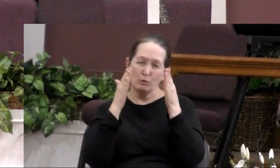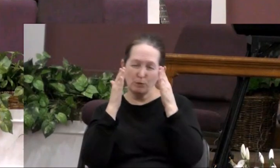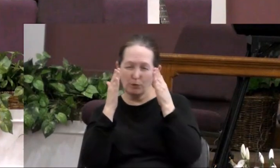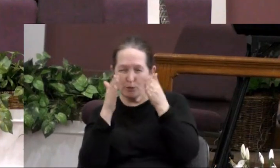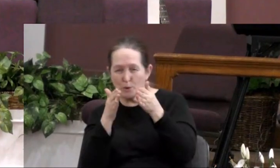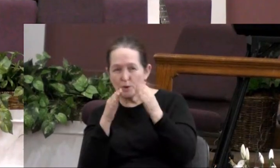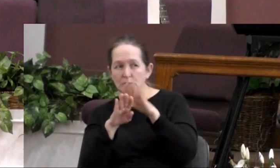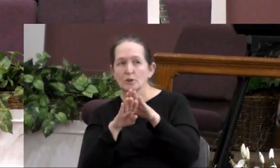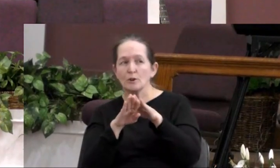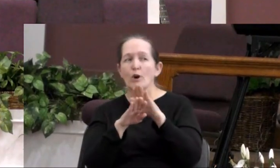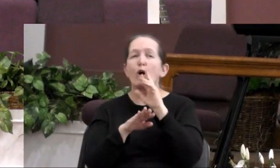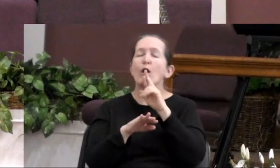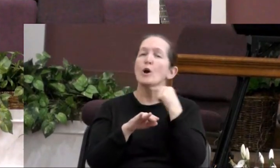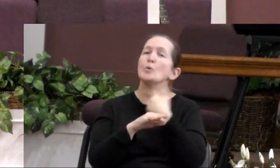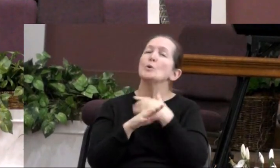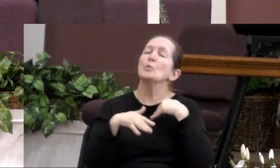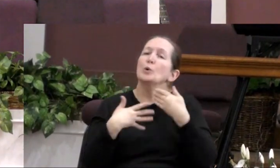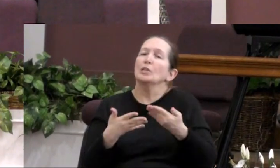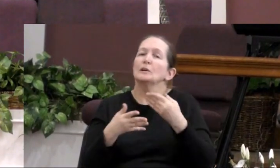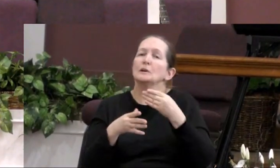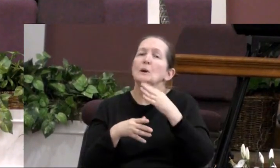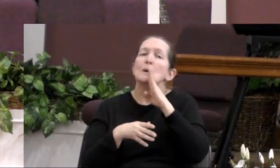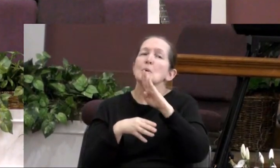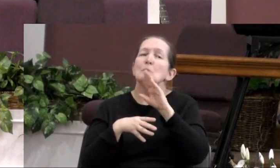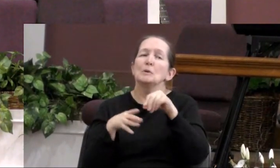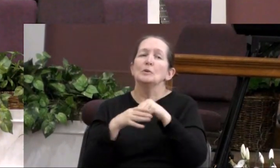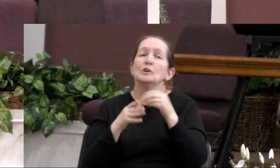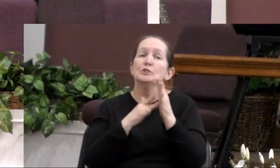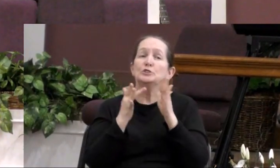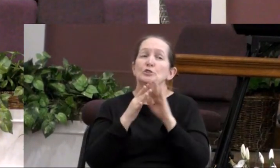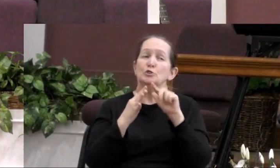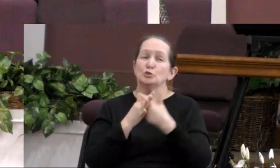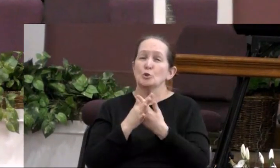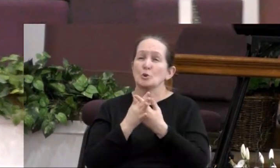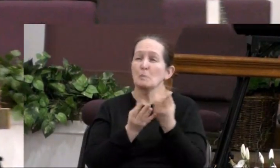involved? Jesus started ministry